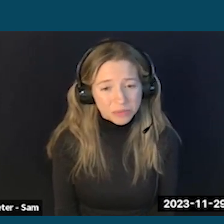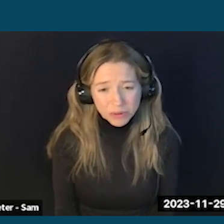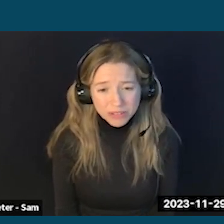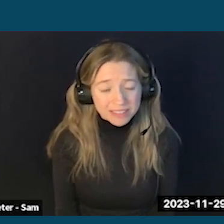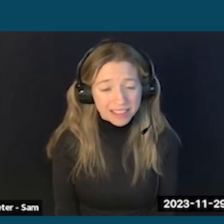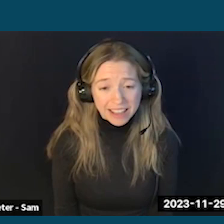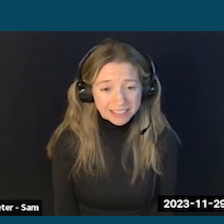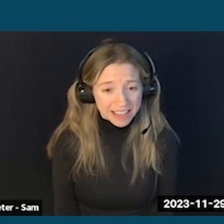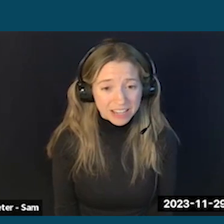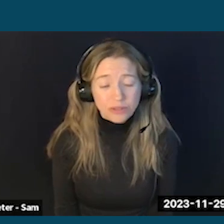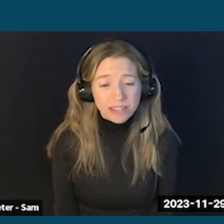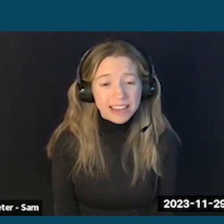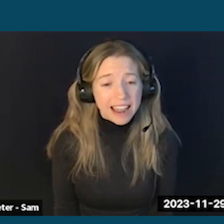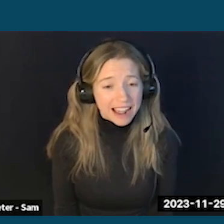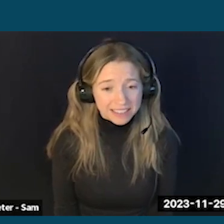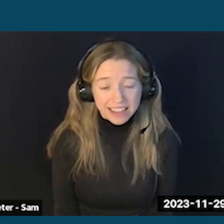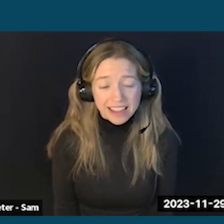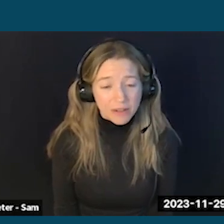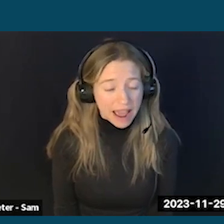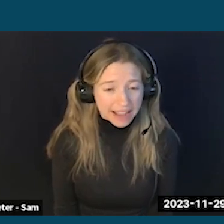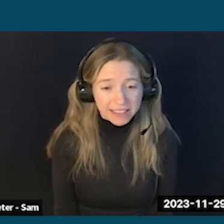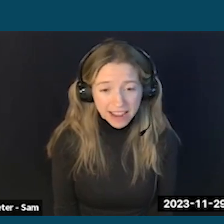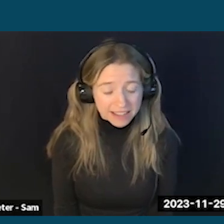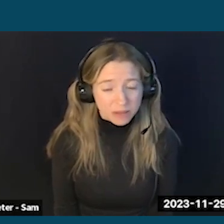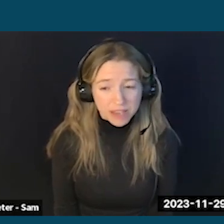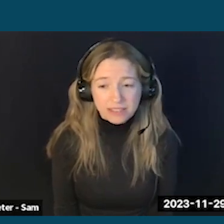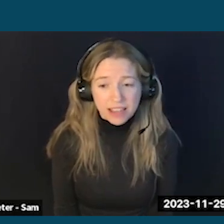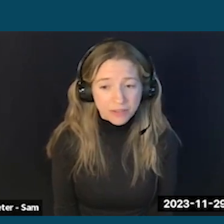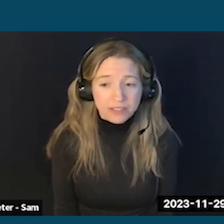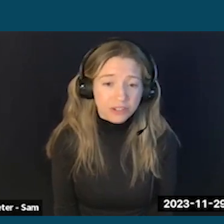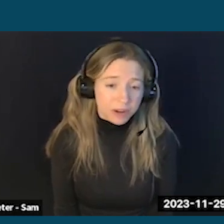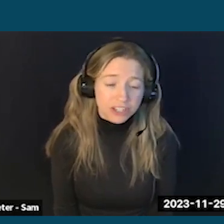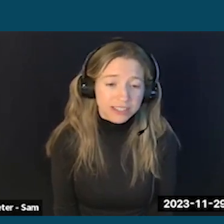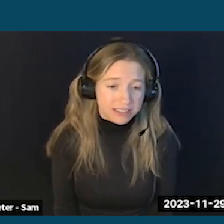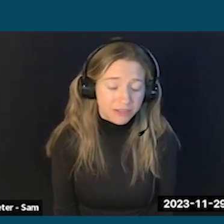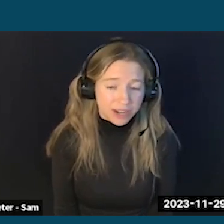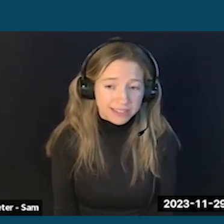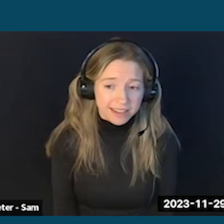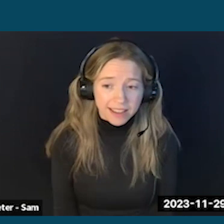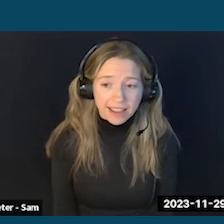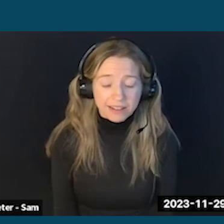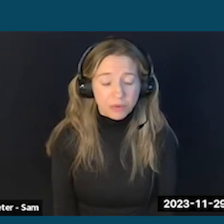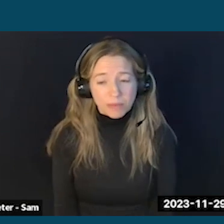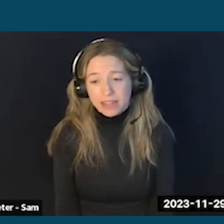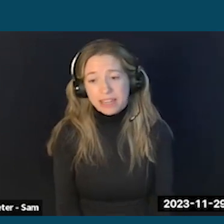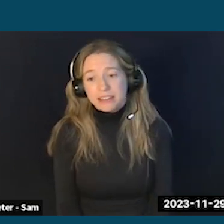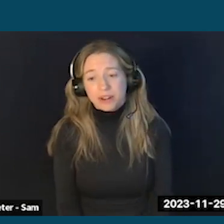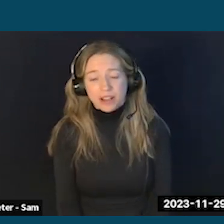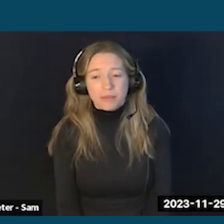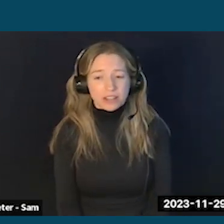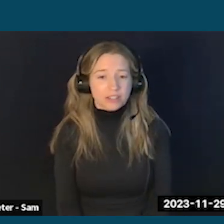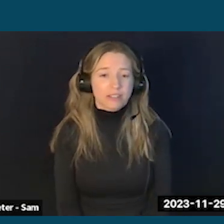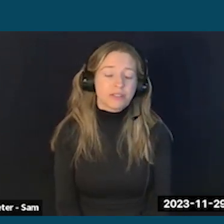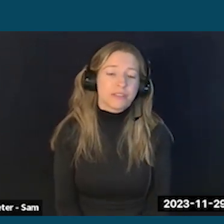it's so important. Like I said, you need to ask, because every situation is different and we may need